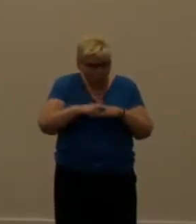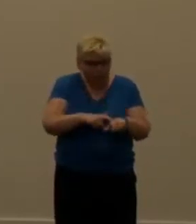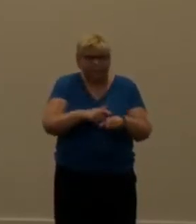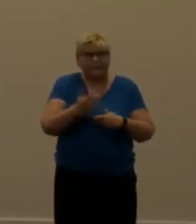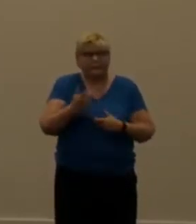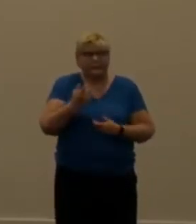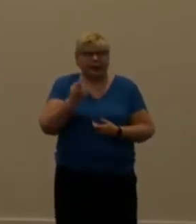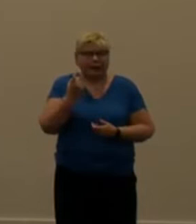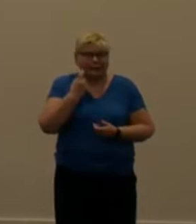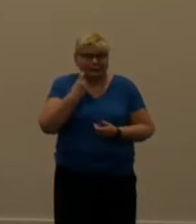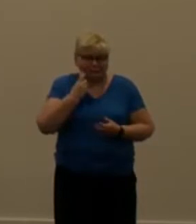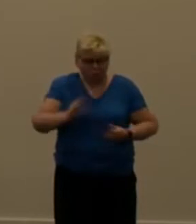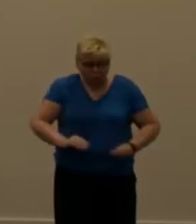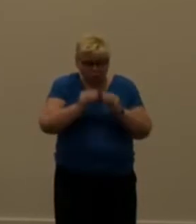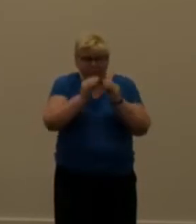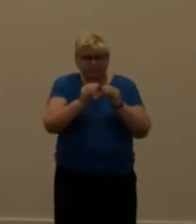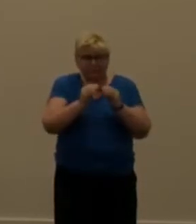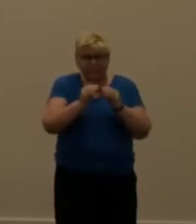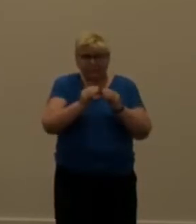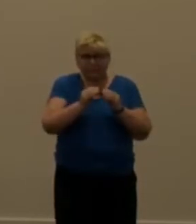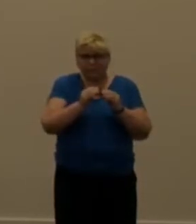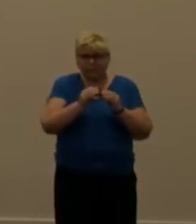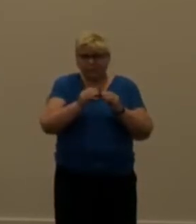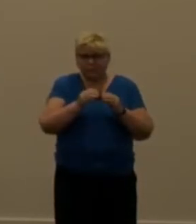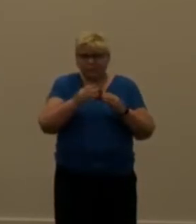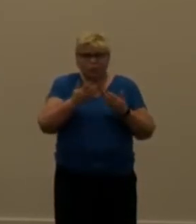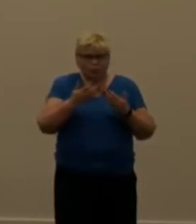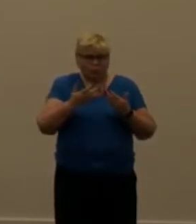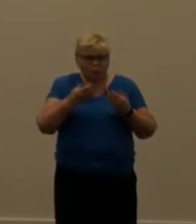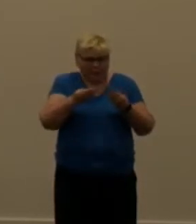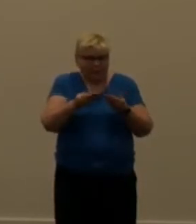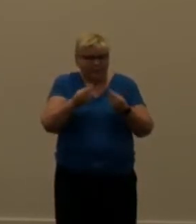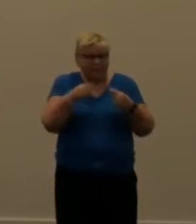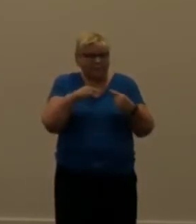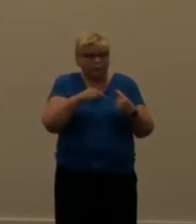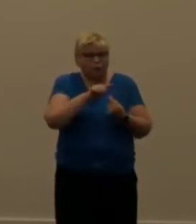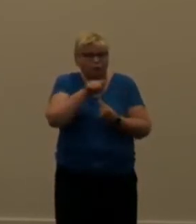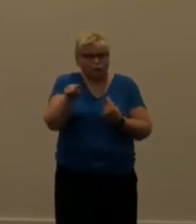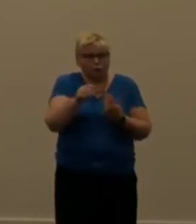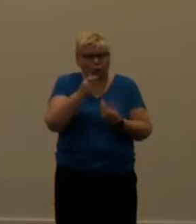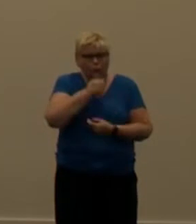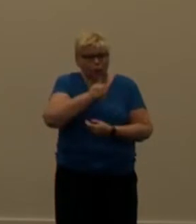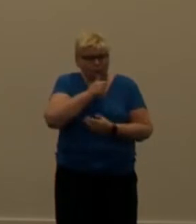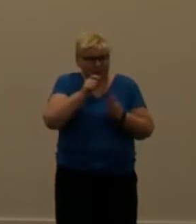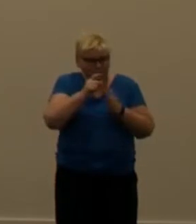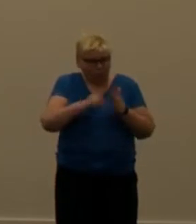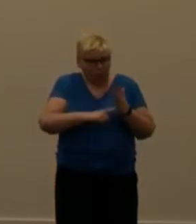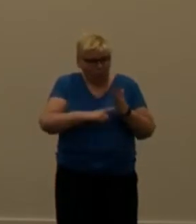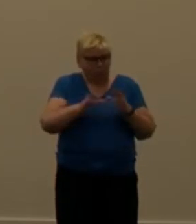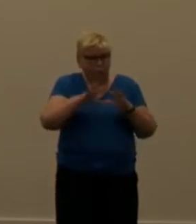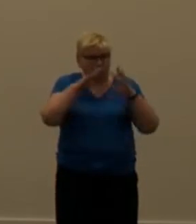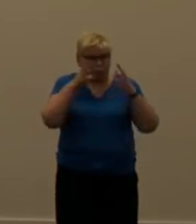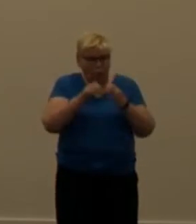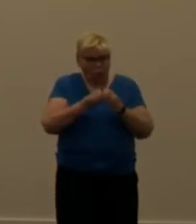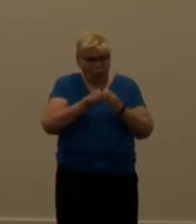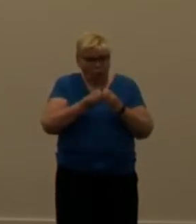can easily collaborate. You can create users. You give permission to those users to access this project. You can have all this build